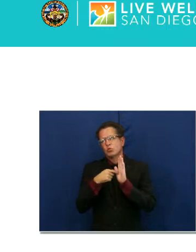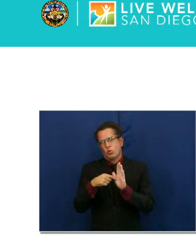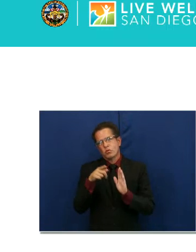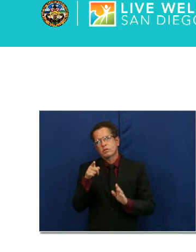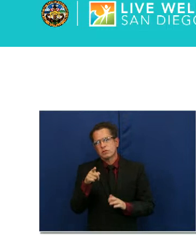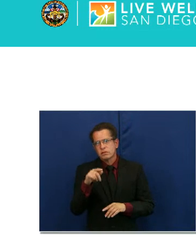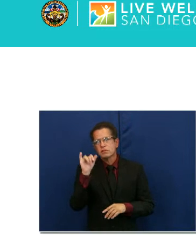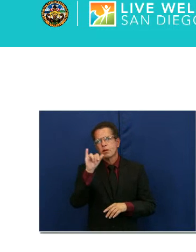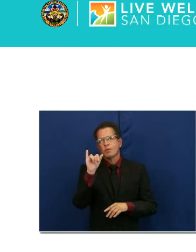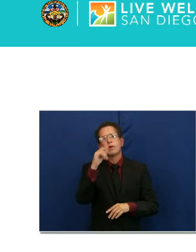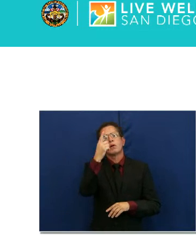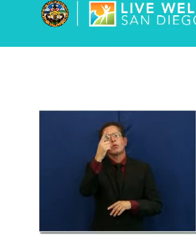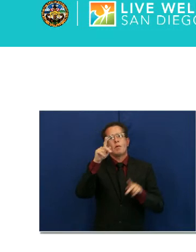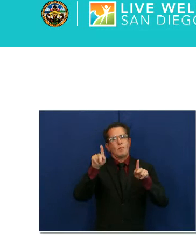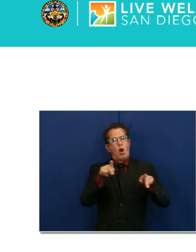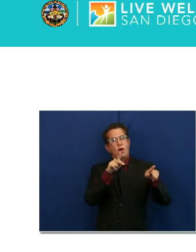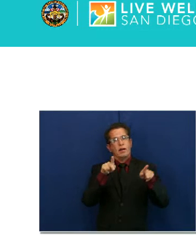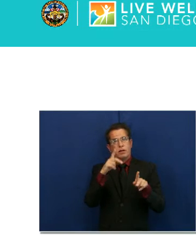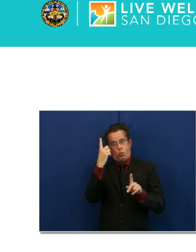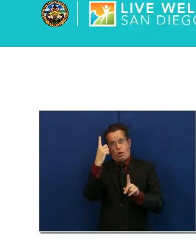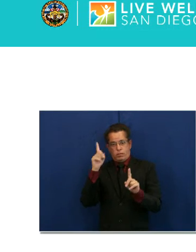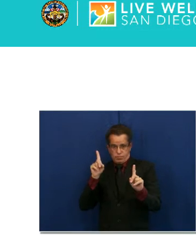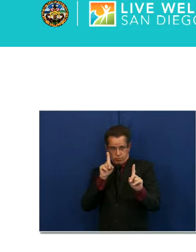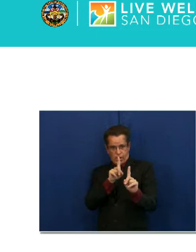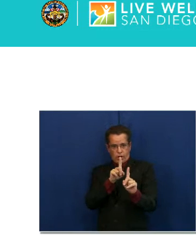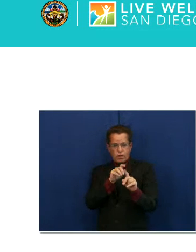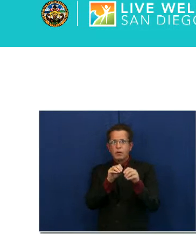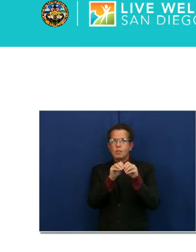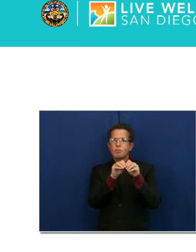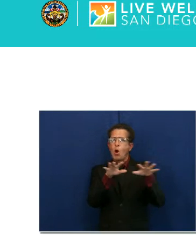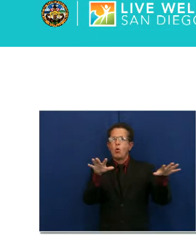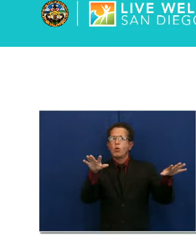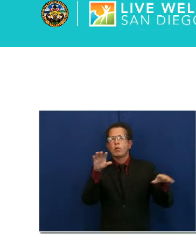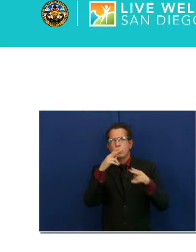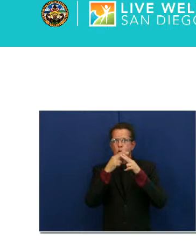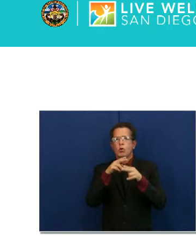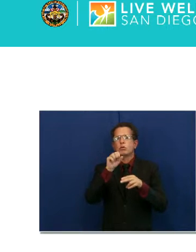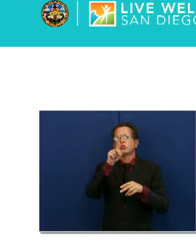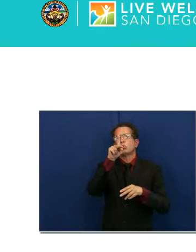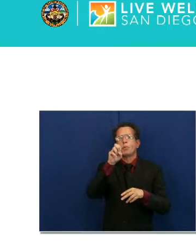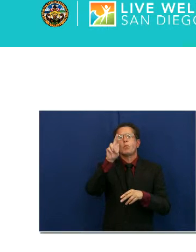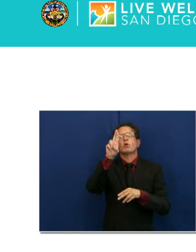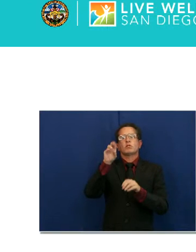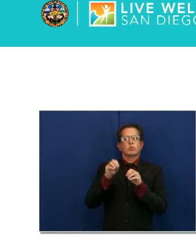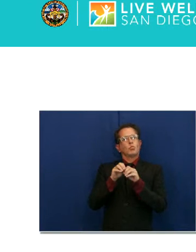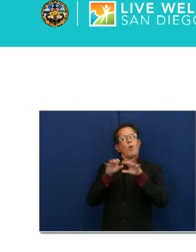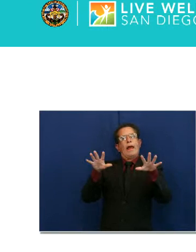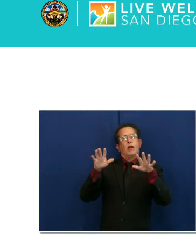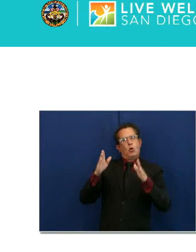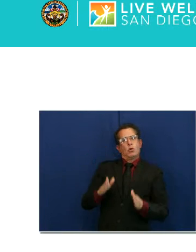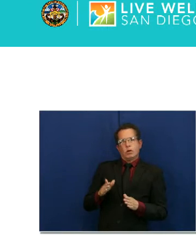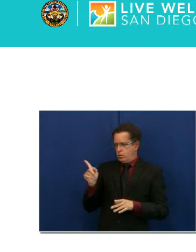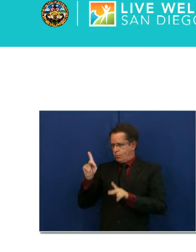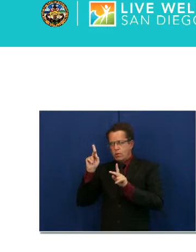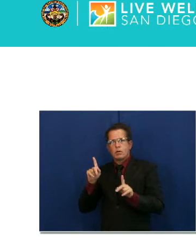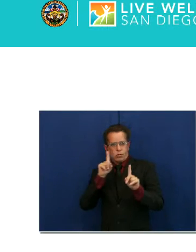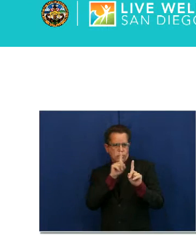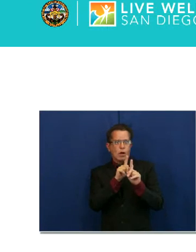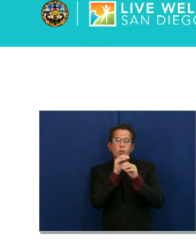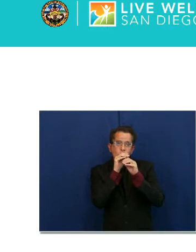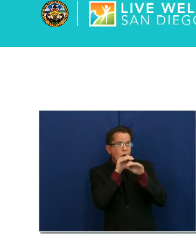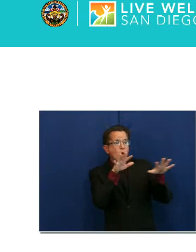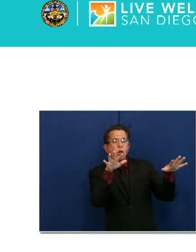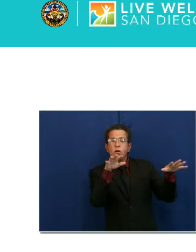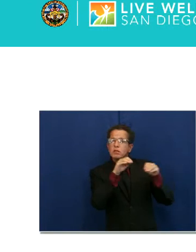how a local Thanksgiving event became an exposure super spreader event, resulting in additional cases. And this is